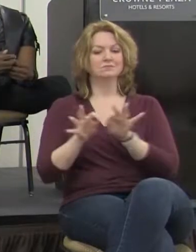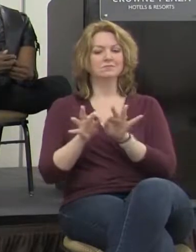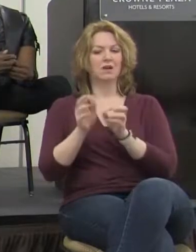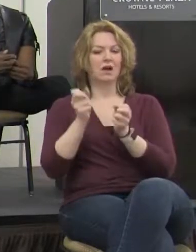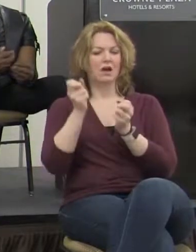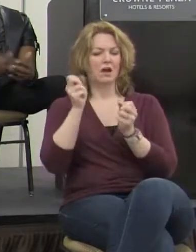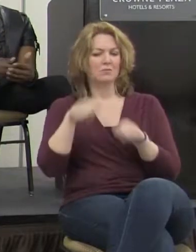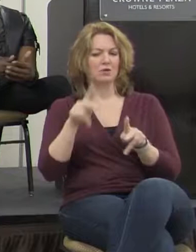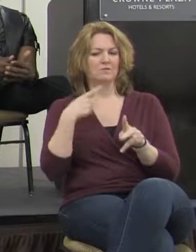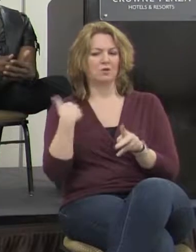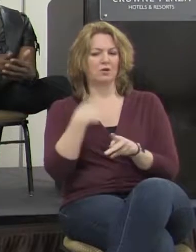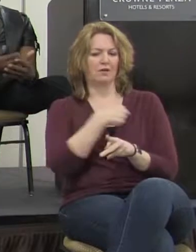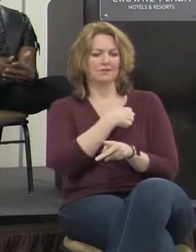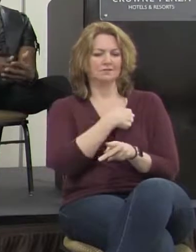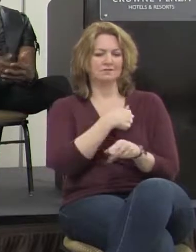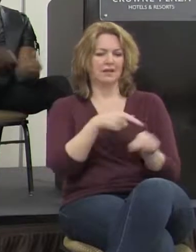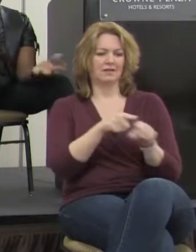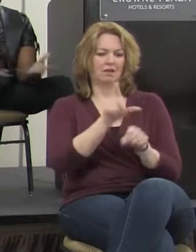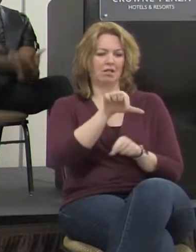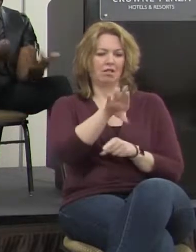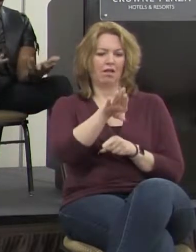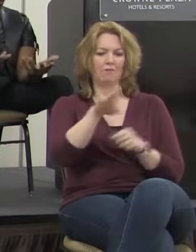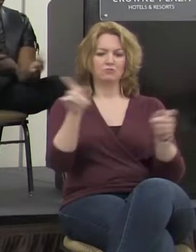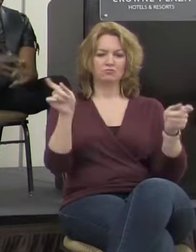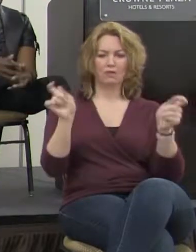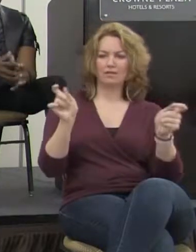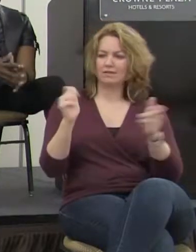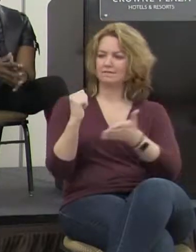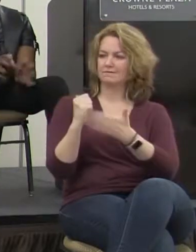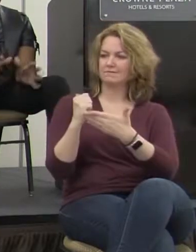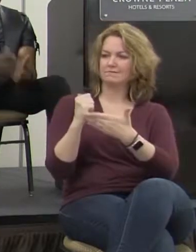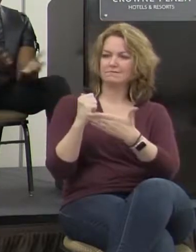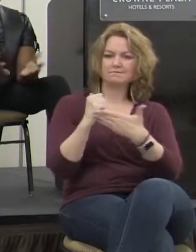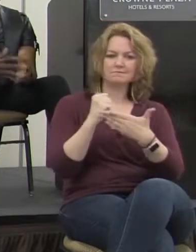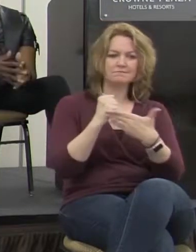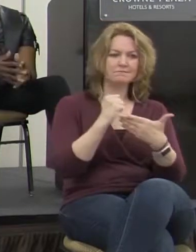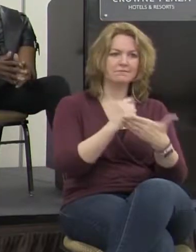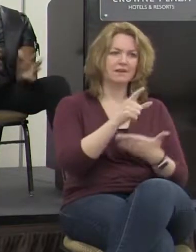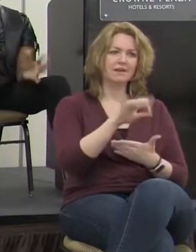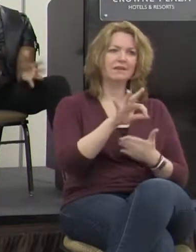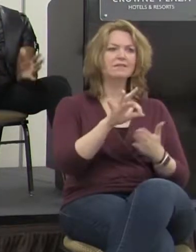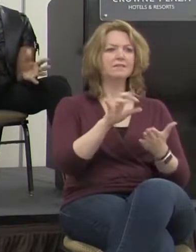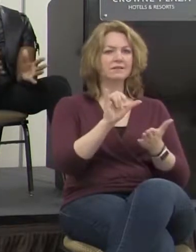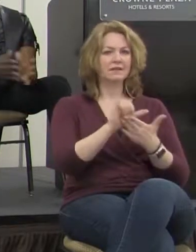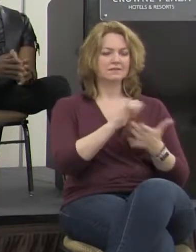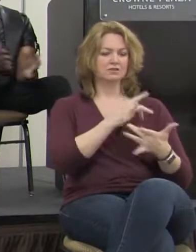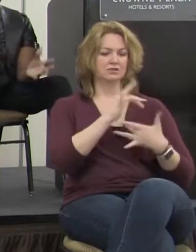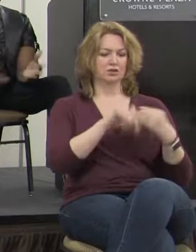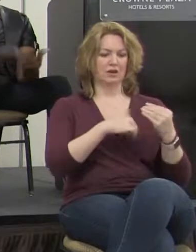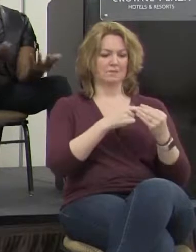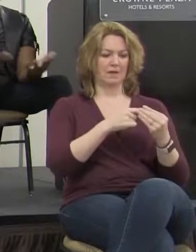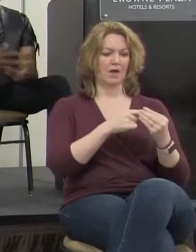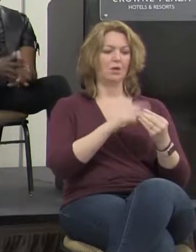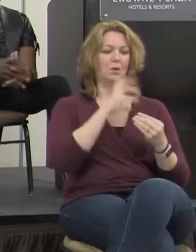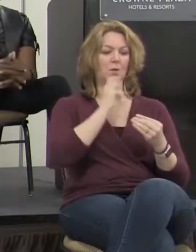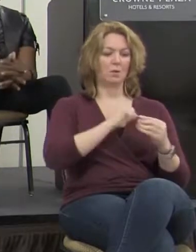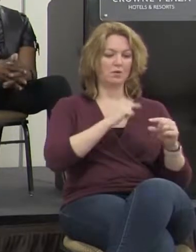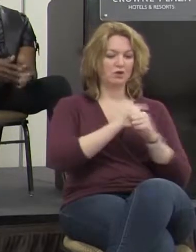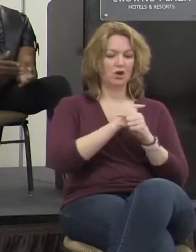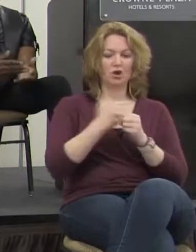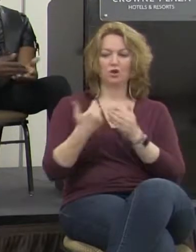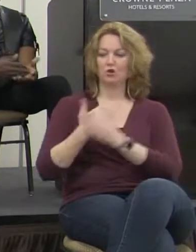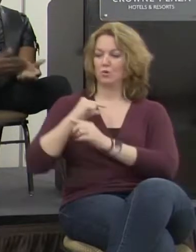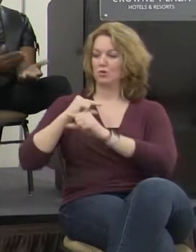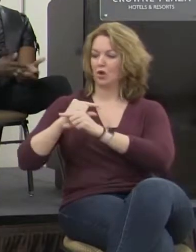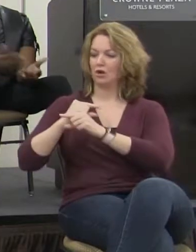for clubs to regulate and help, if that's a concern about old guard and new guard, bring people to a certain